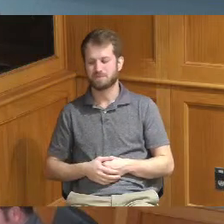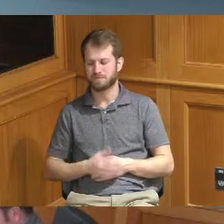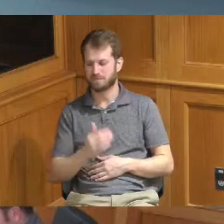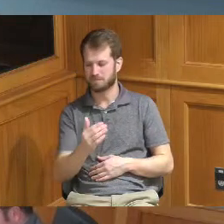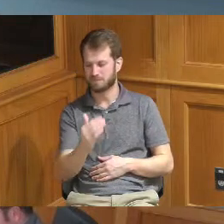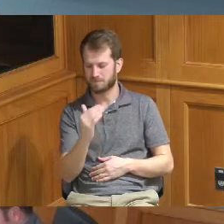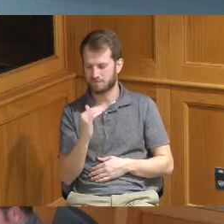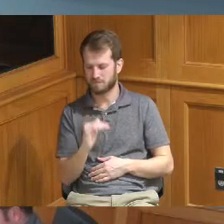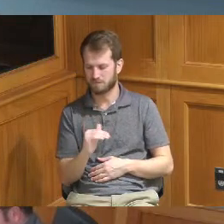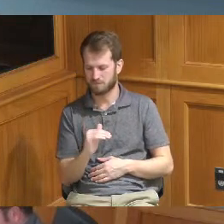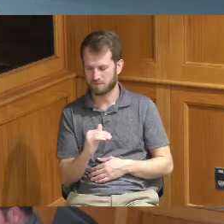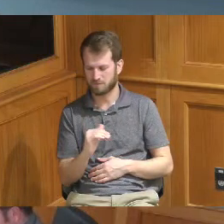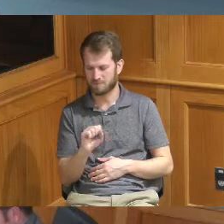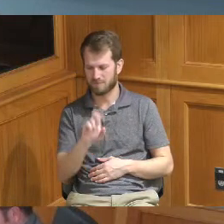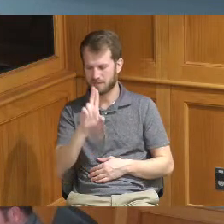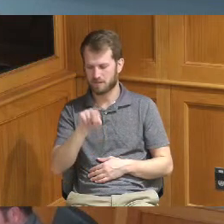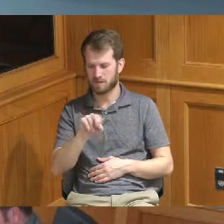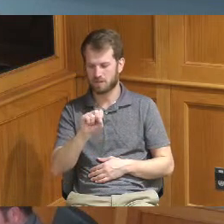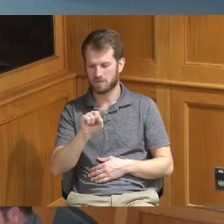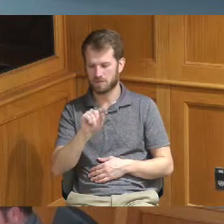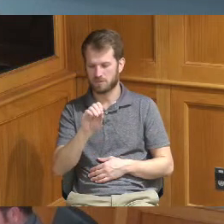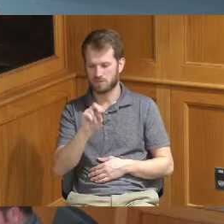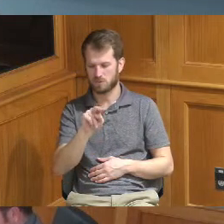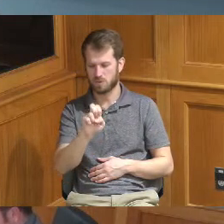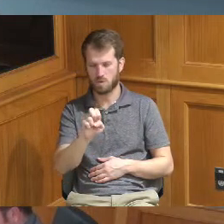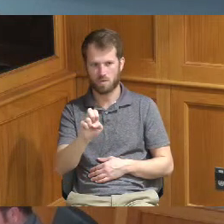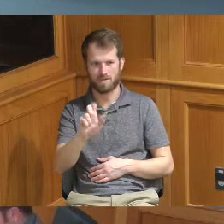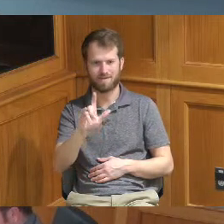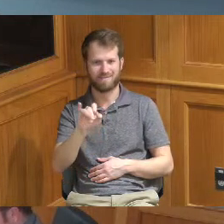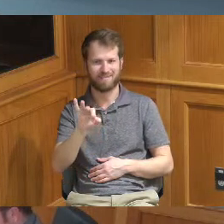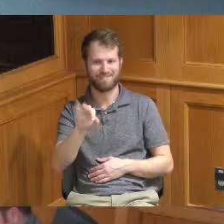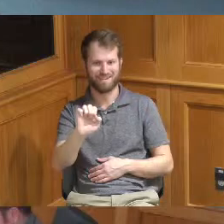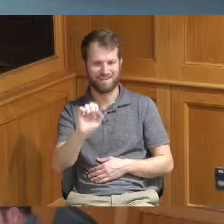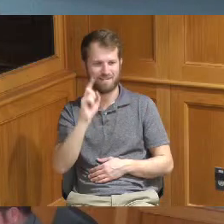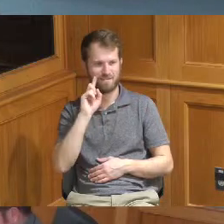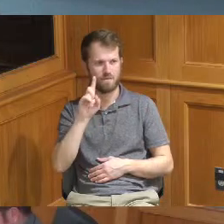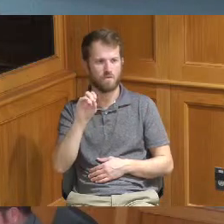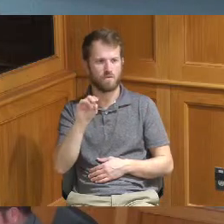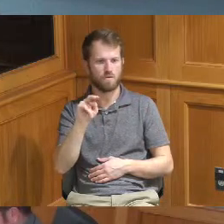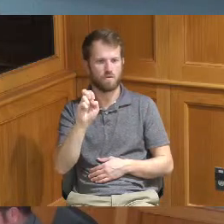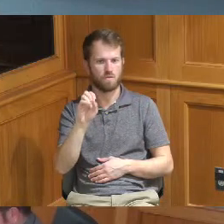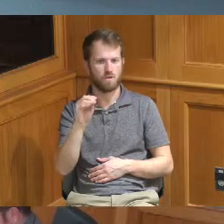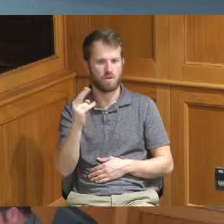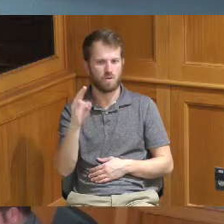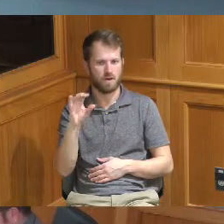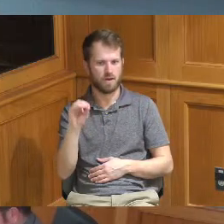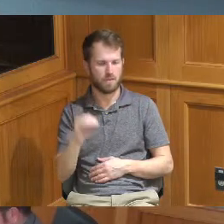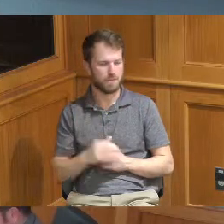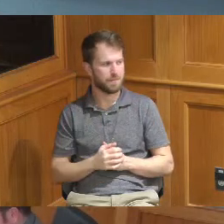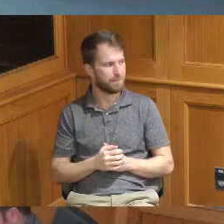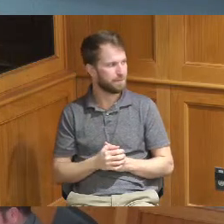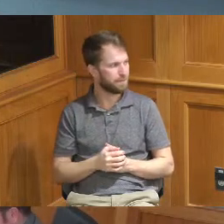have Sunstone Life for One Ohio.